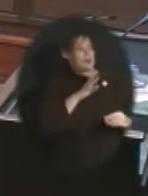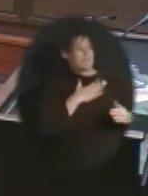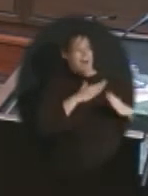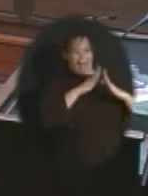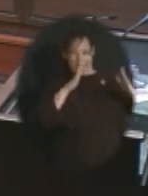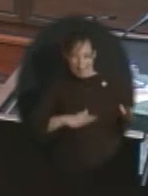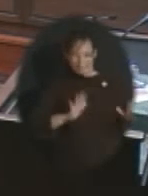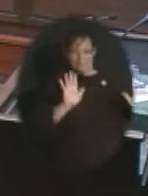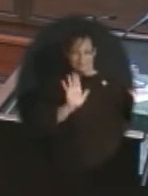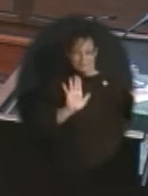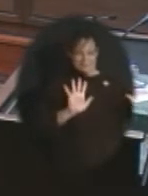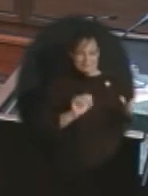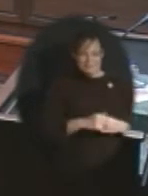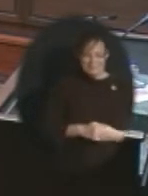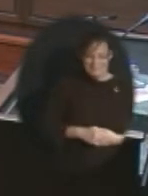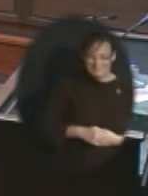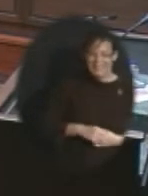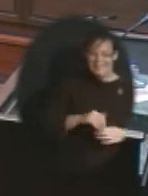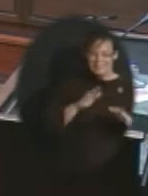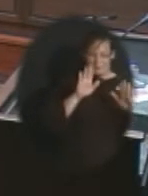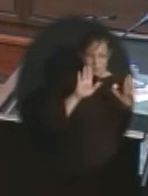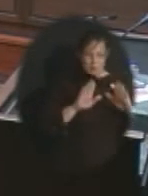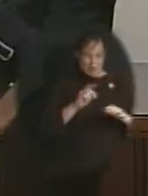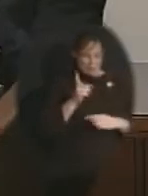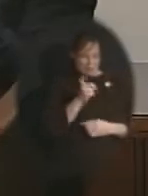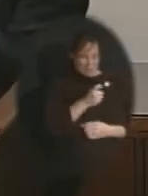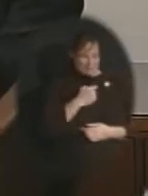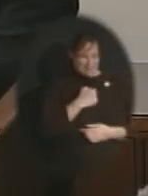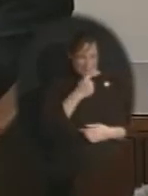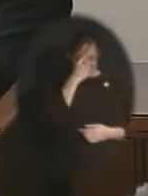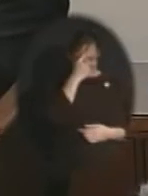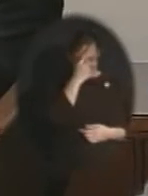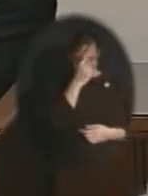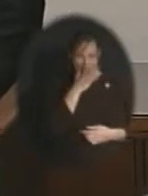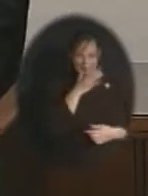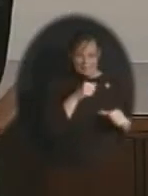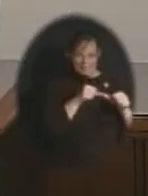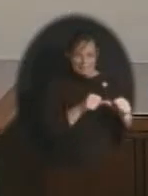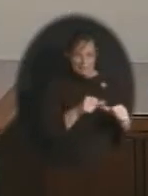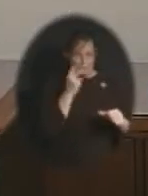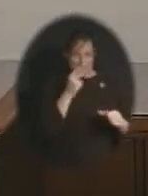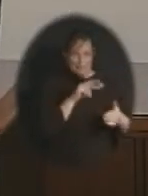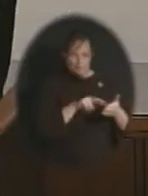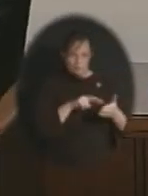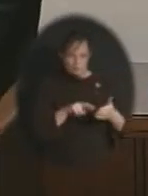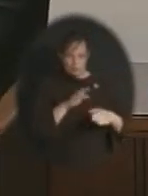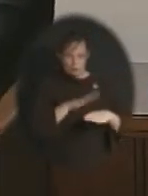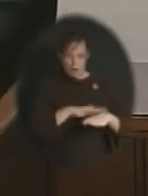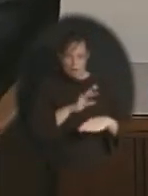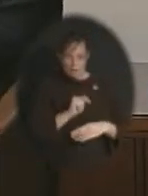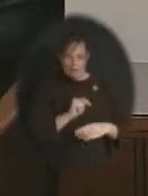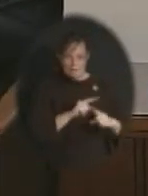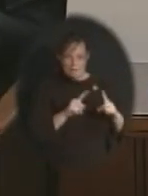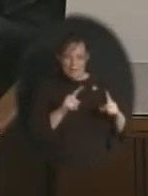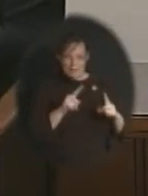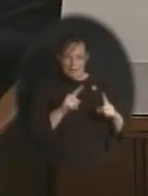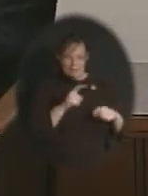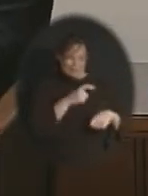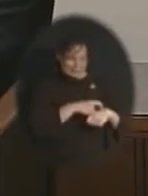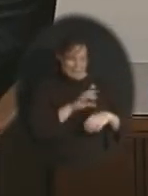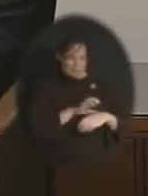it. My household. Yes, Sorry that's about that. It's a great question, and I think you'll continue to see research articles on this. The time invested